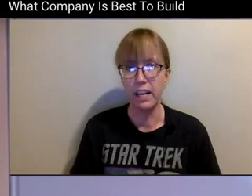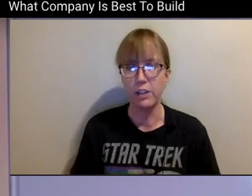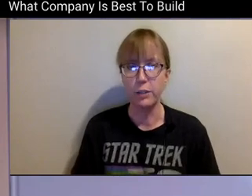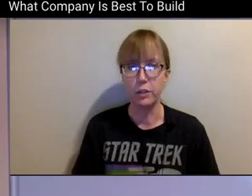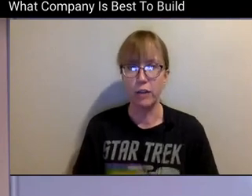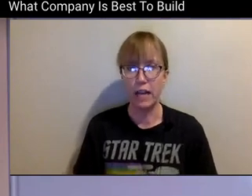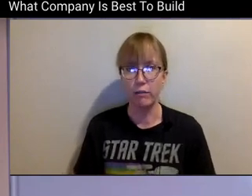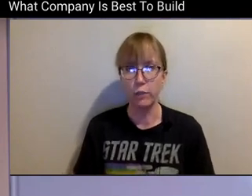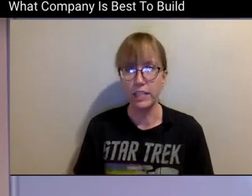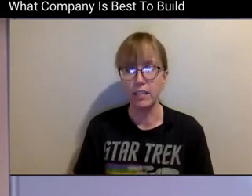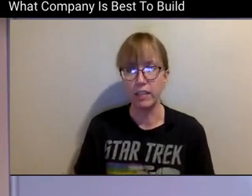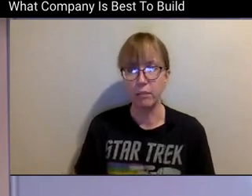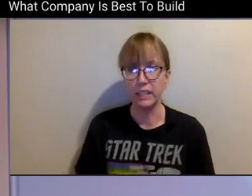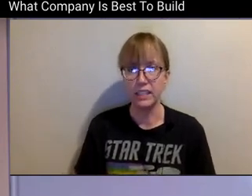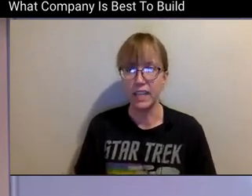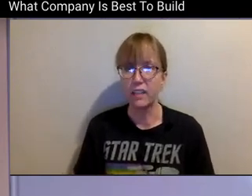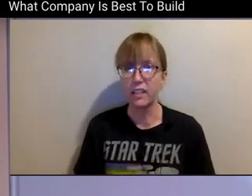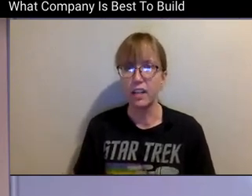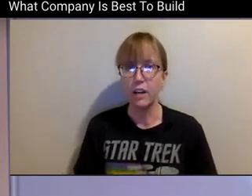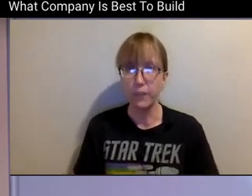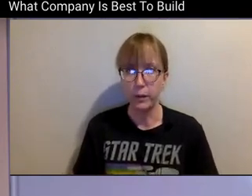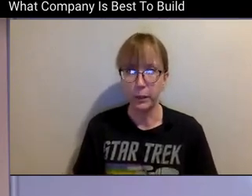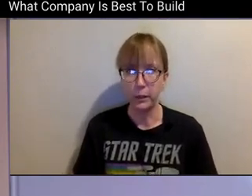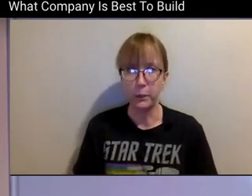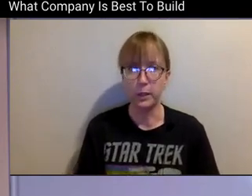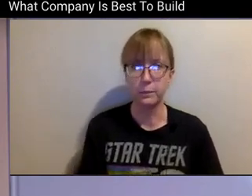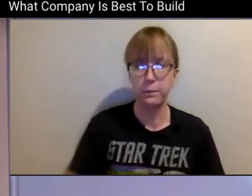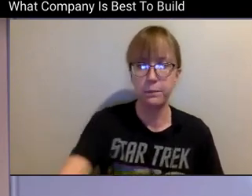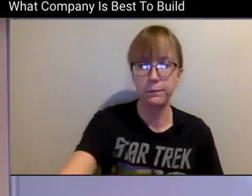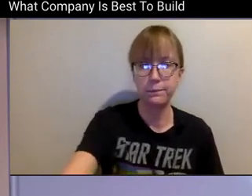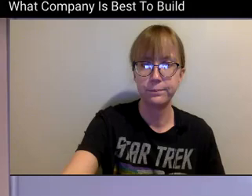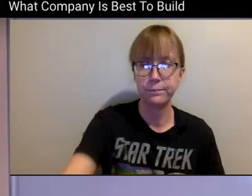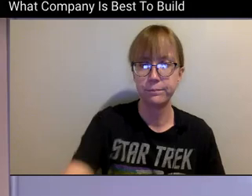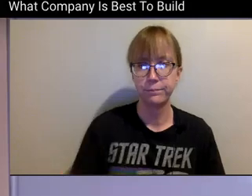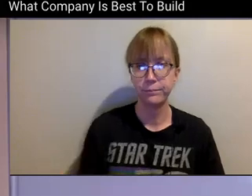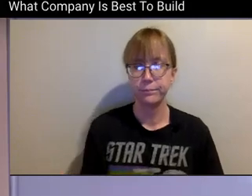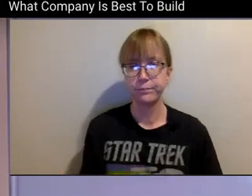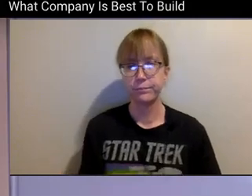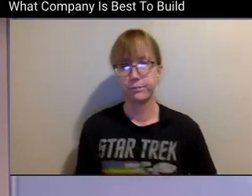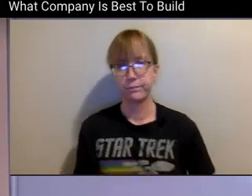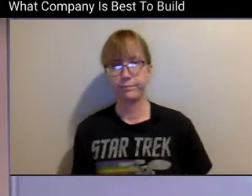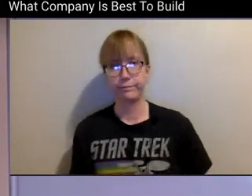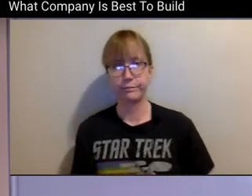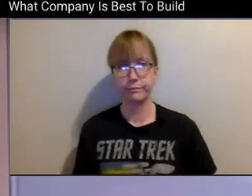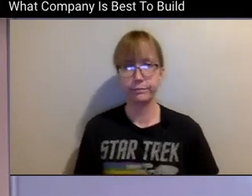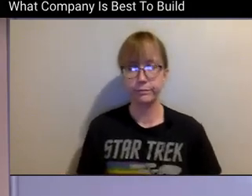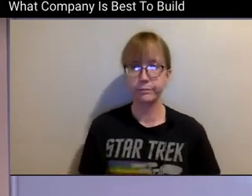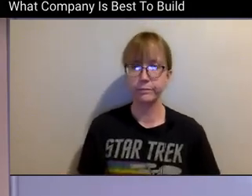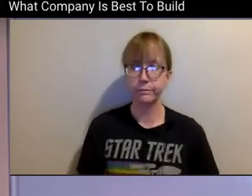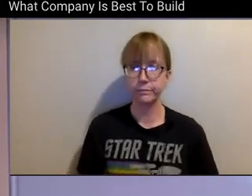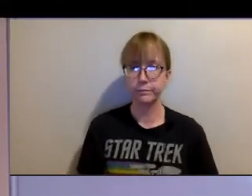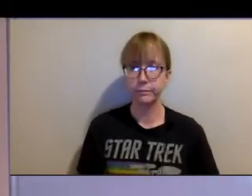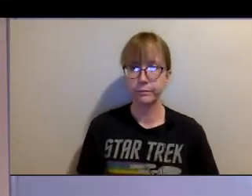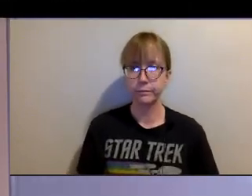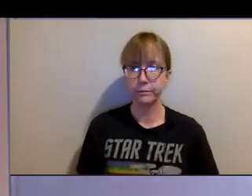made. And you could try 14 different companies and none of them are going to work. Absolutely everything you've got